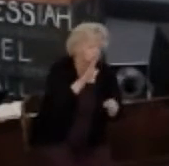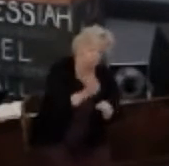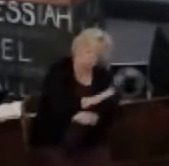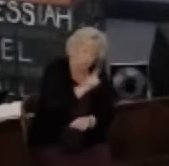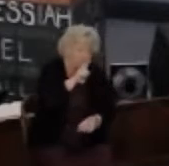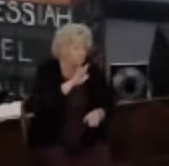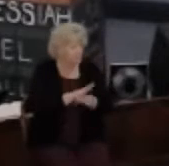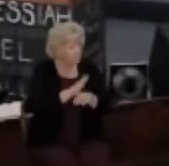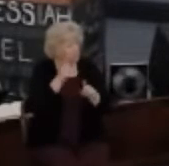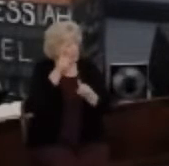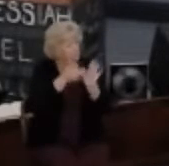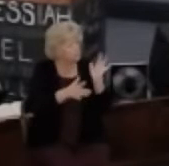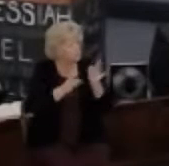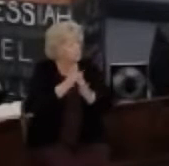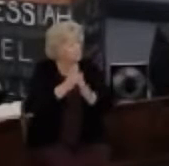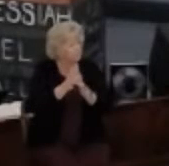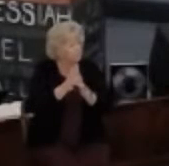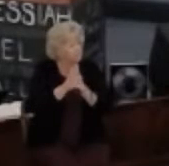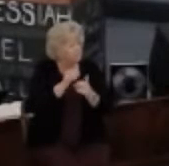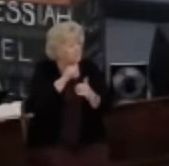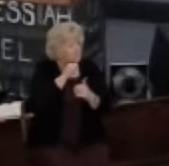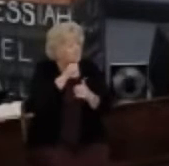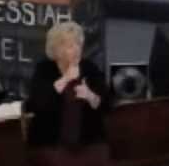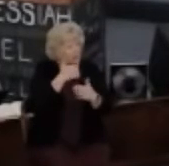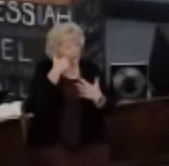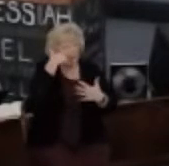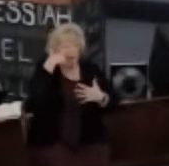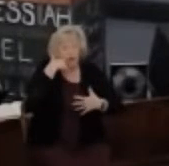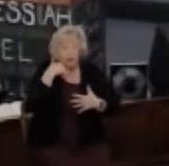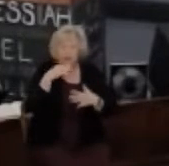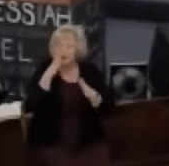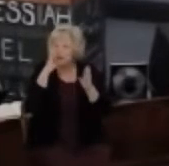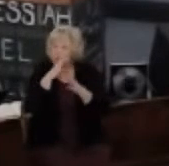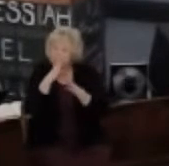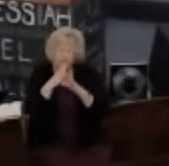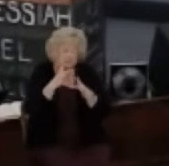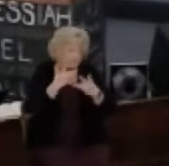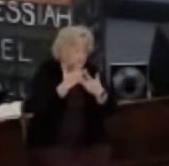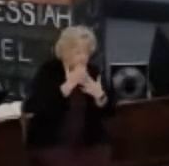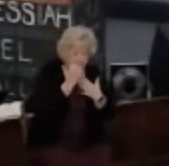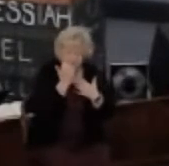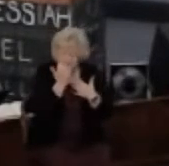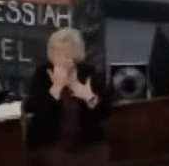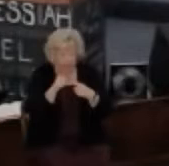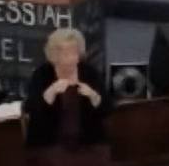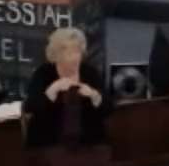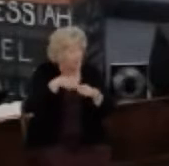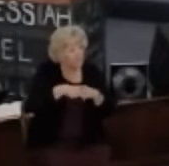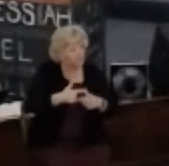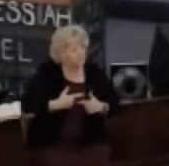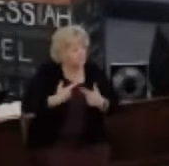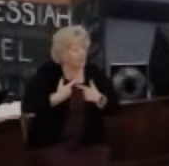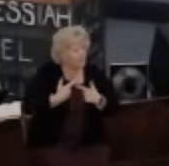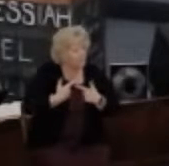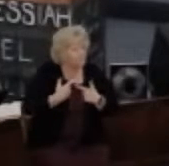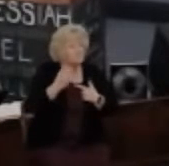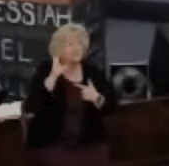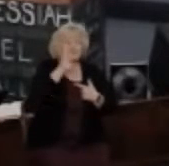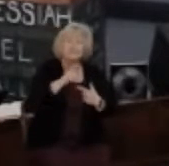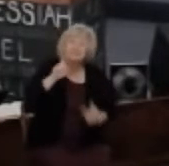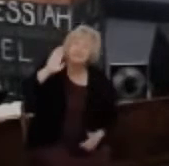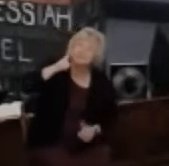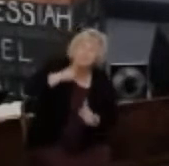Jesus doesn't sweat the needs of this life. He or she knows that if they seek first the kingdom of God and